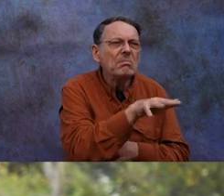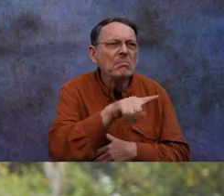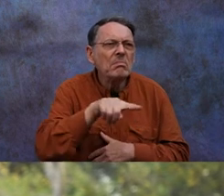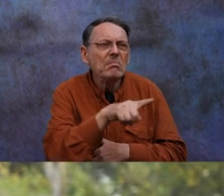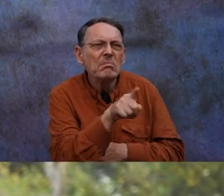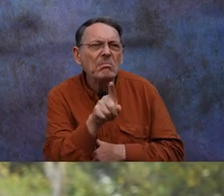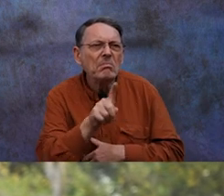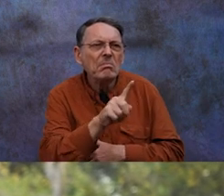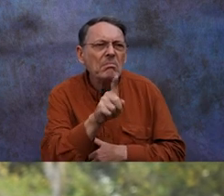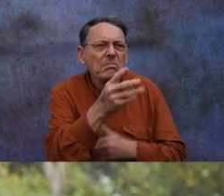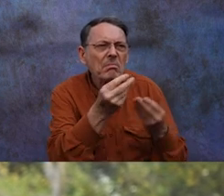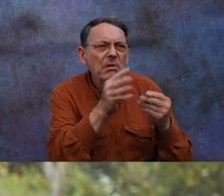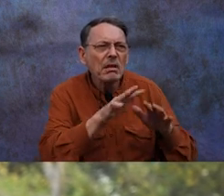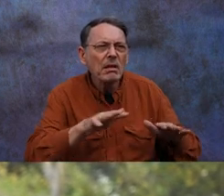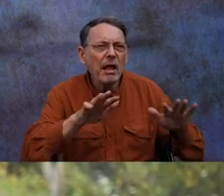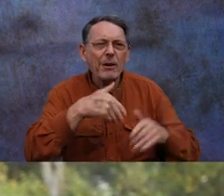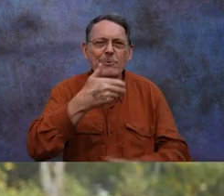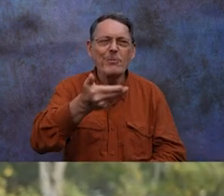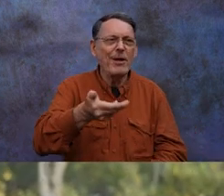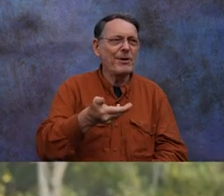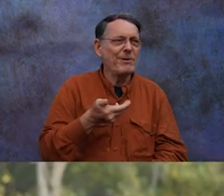across the land.